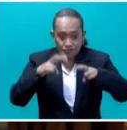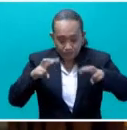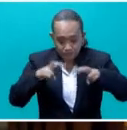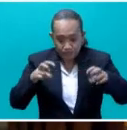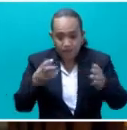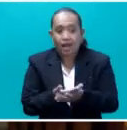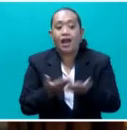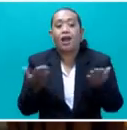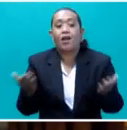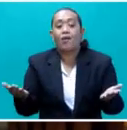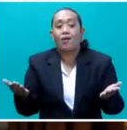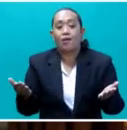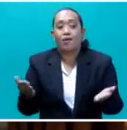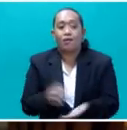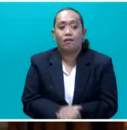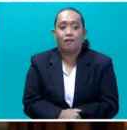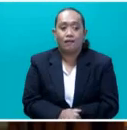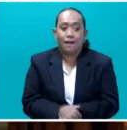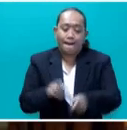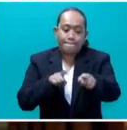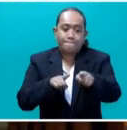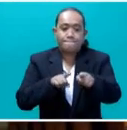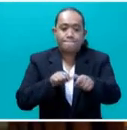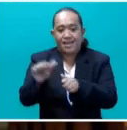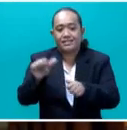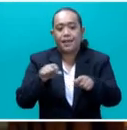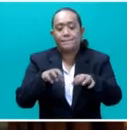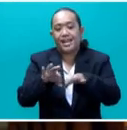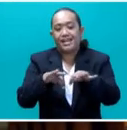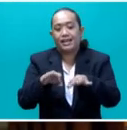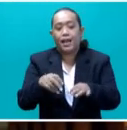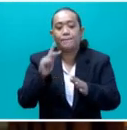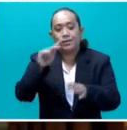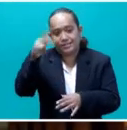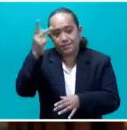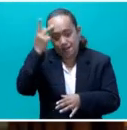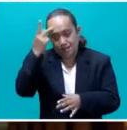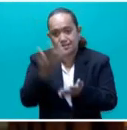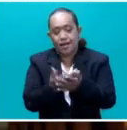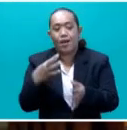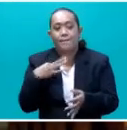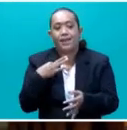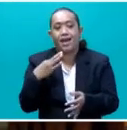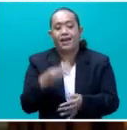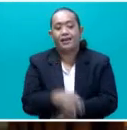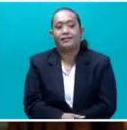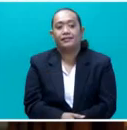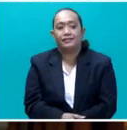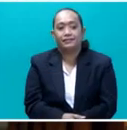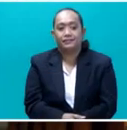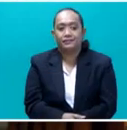benchmark international best planning principles and legislation applied in other jurisdictions.